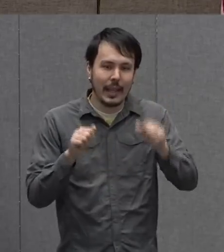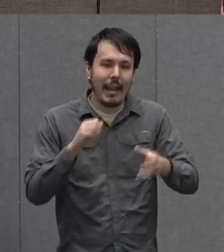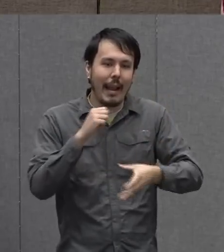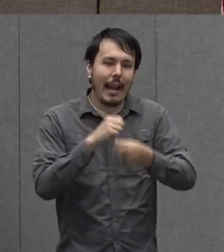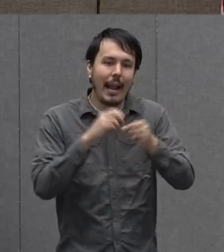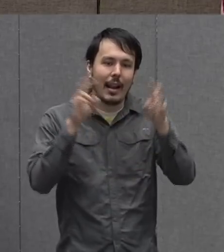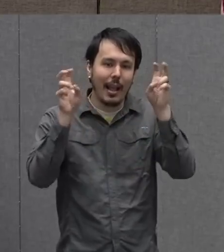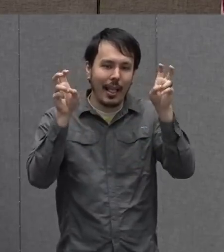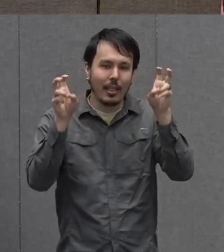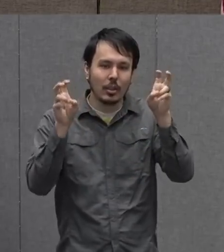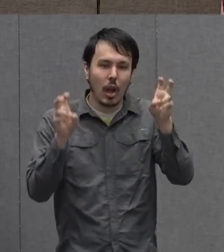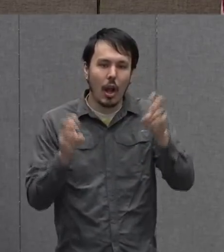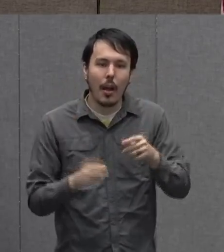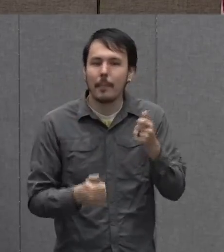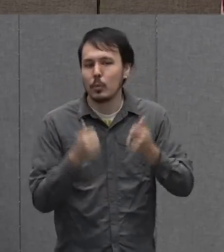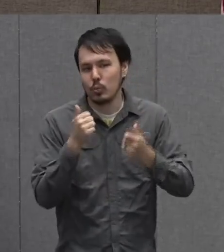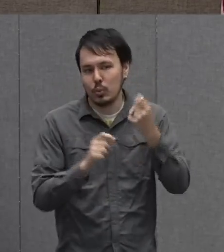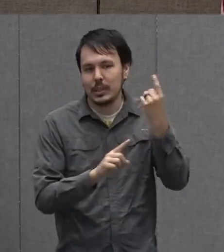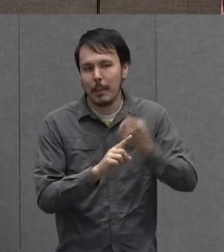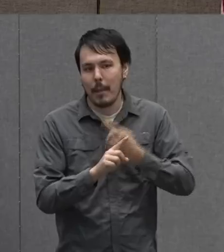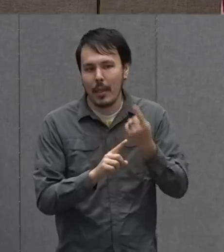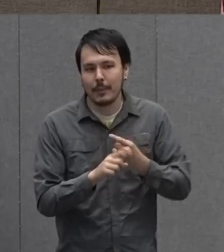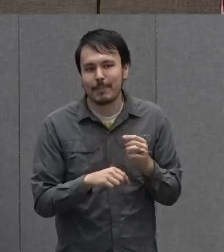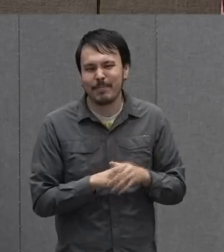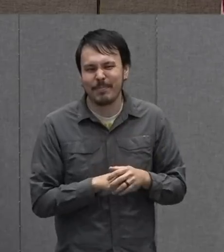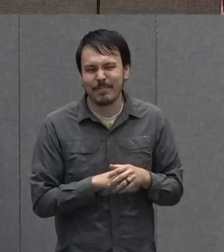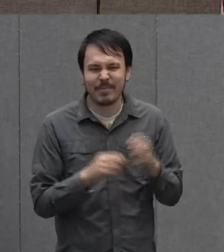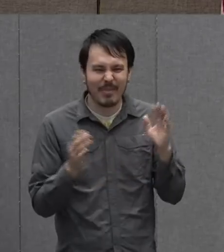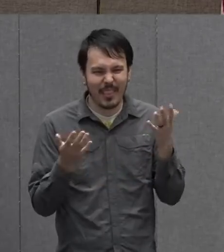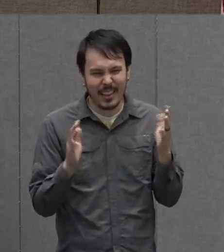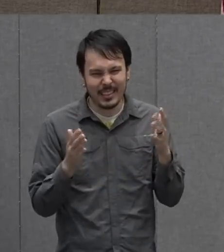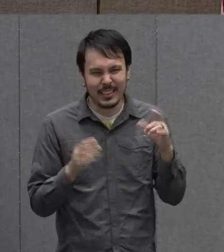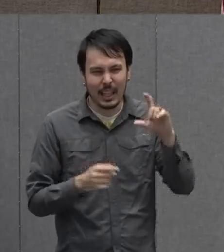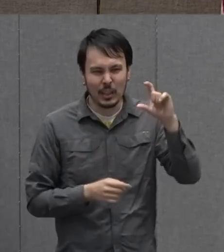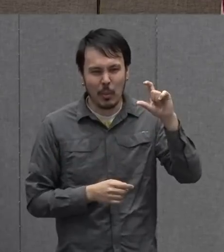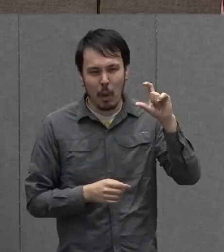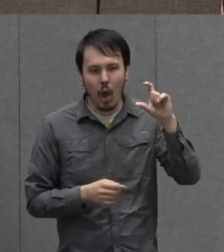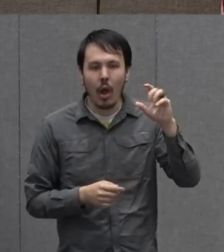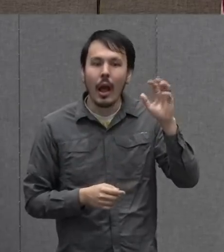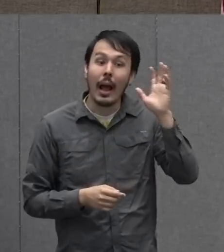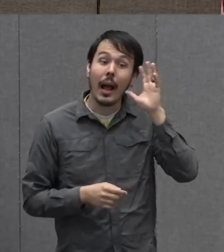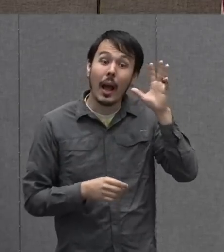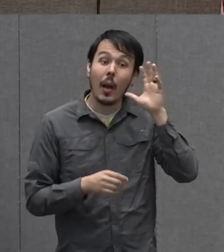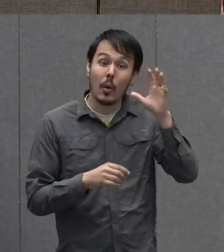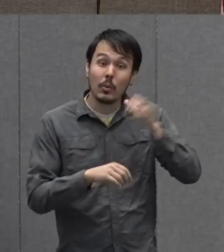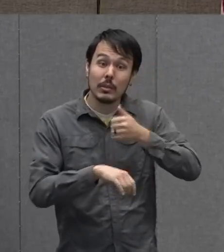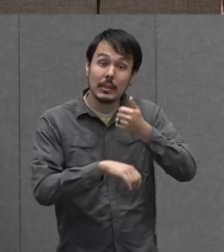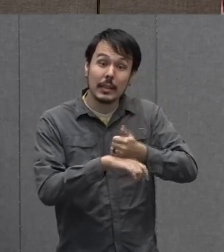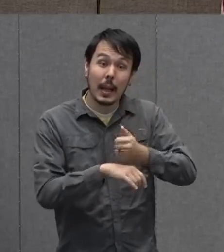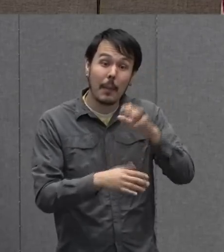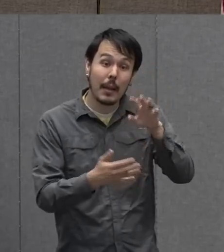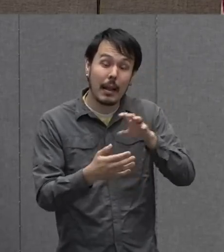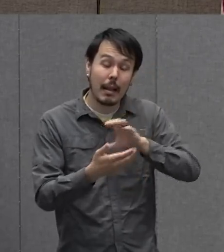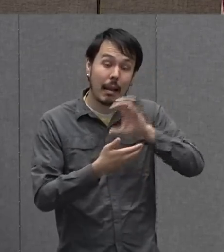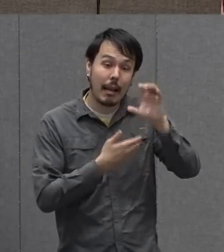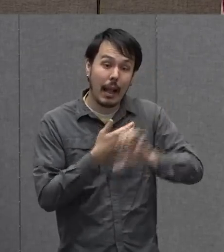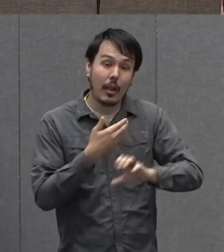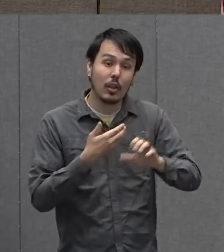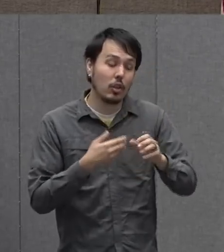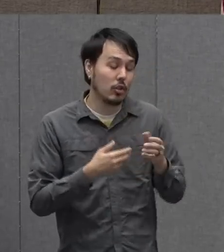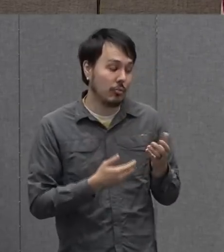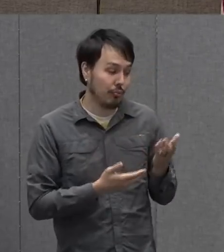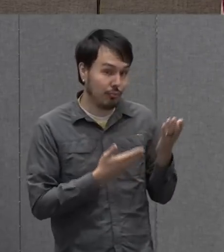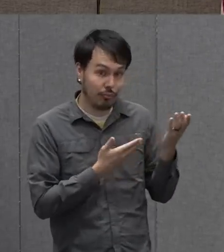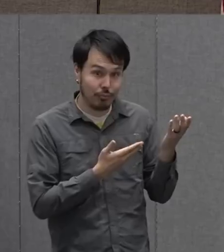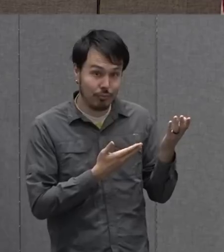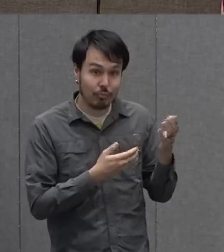the paper. Since this is a little small, I'm going to build a calendar here. If you want to build a calendar